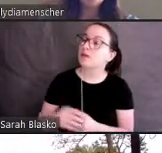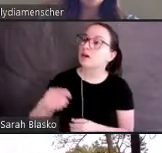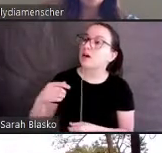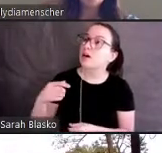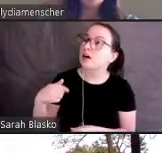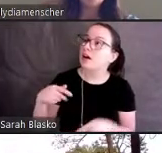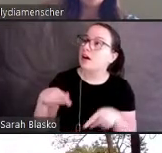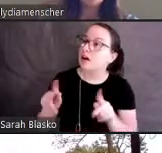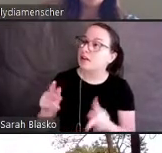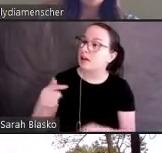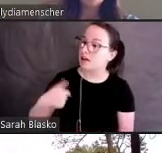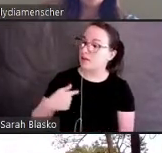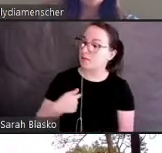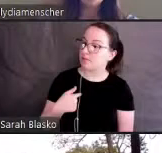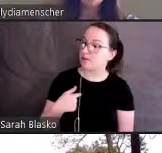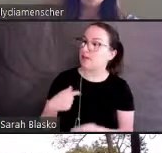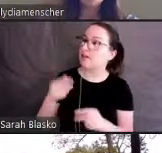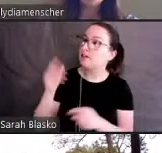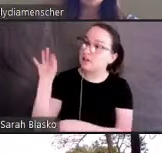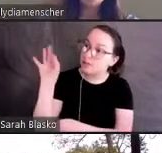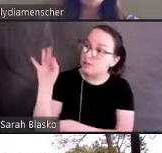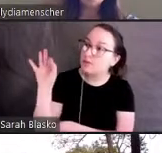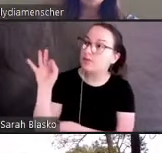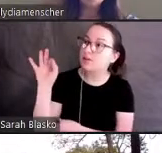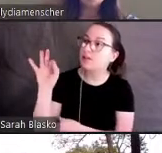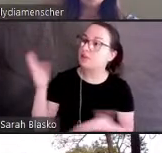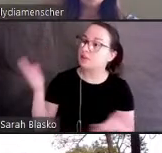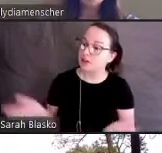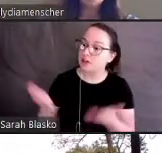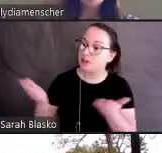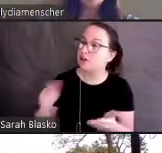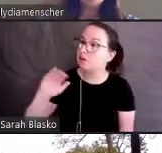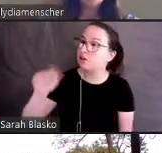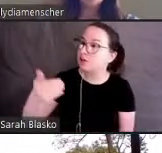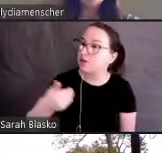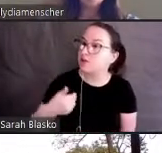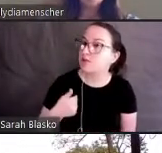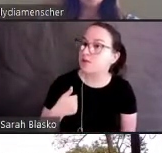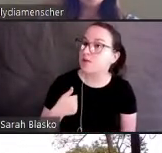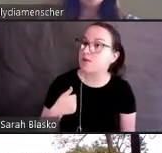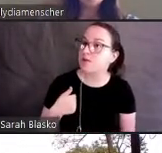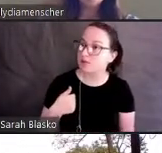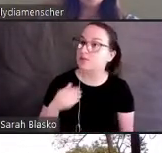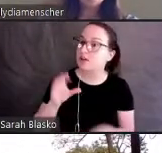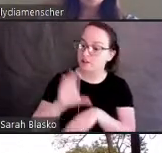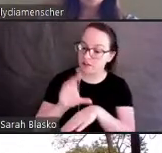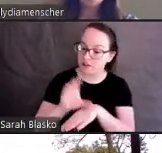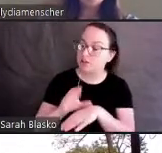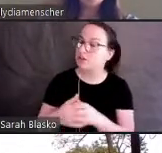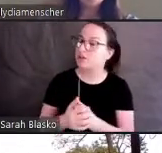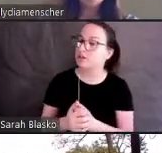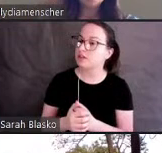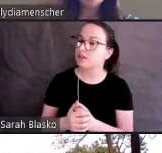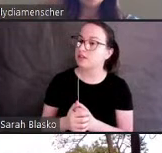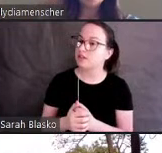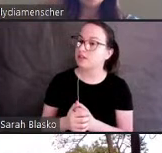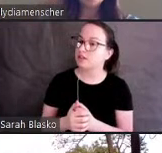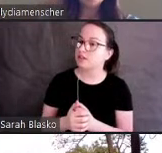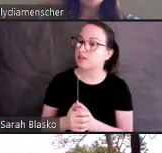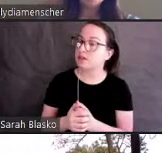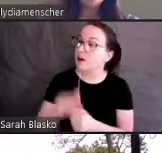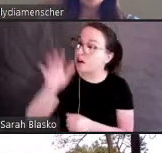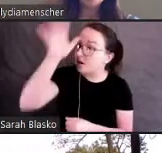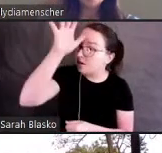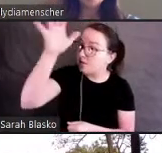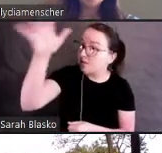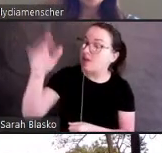it edify the soul. God, let it be exactly what you would want it to be. Father, we are so